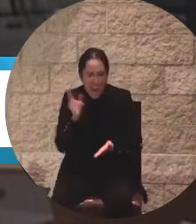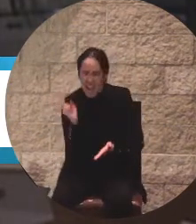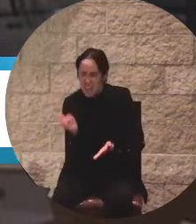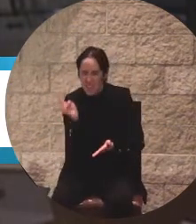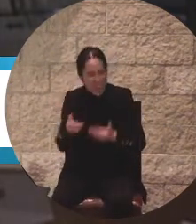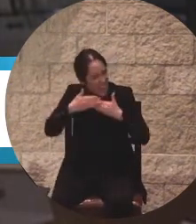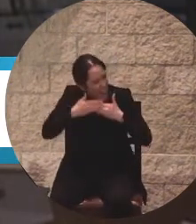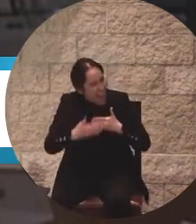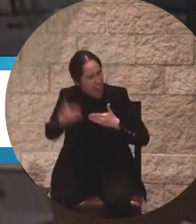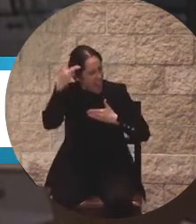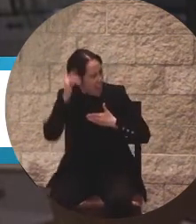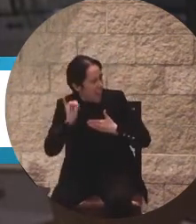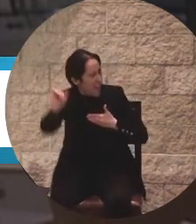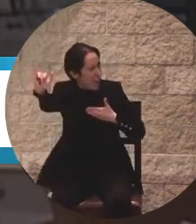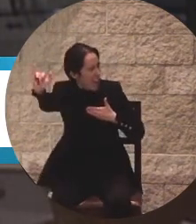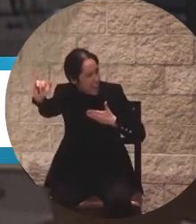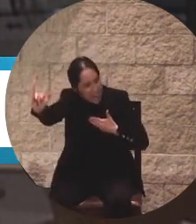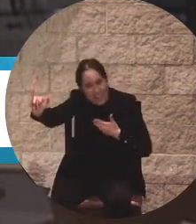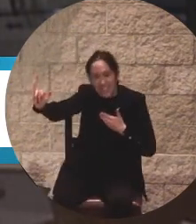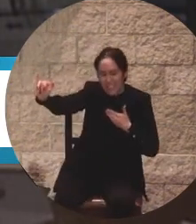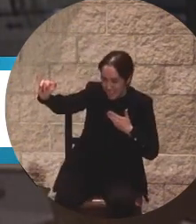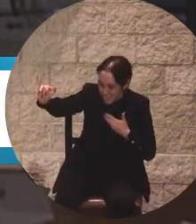in his story.